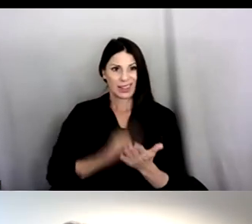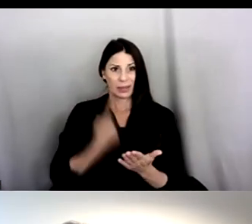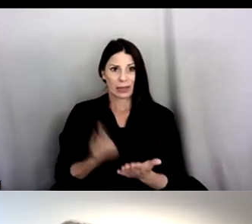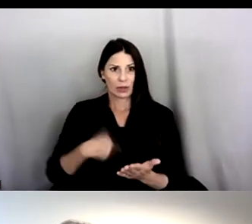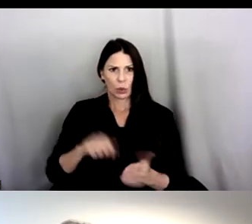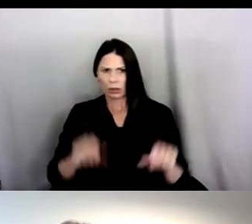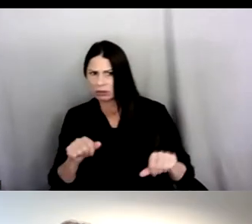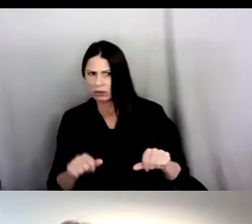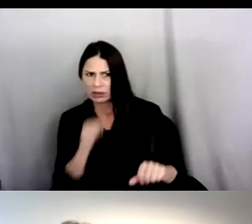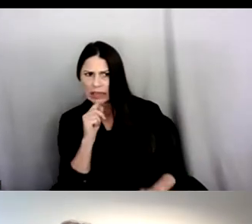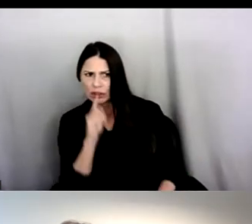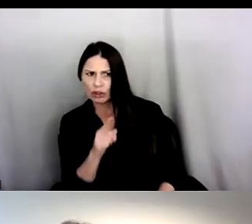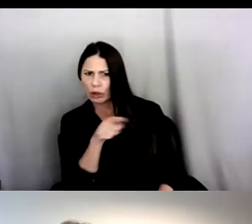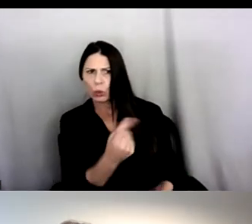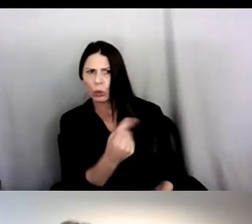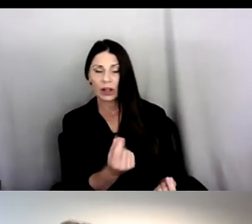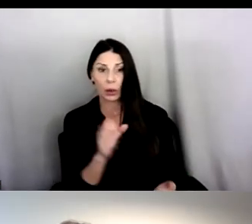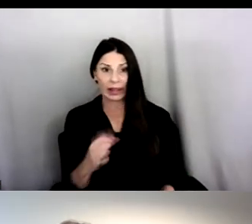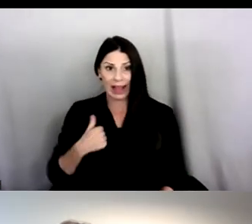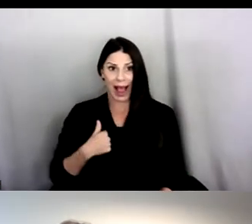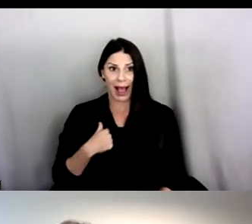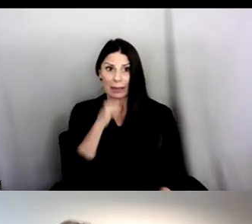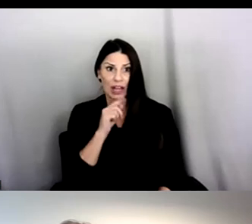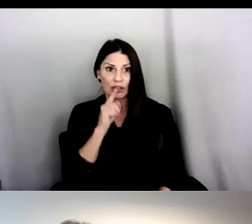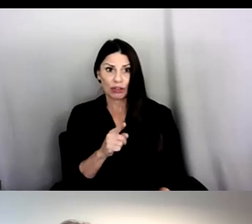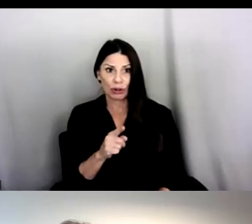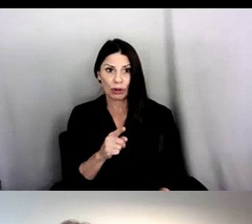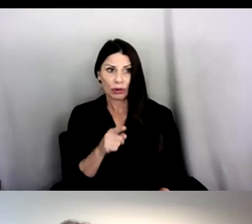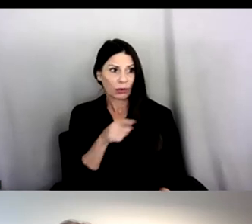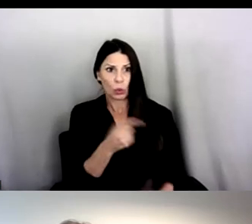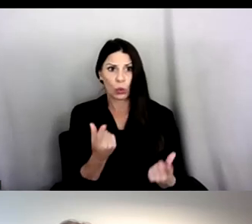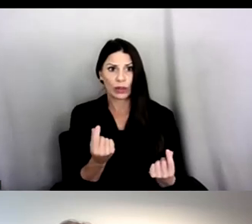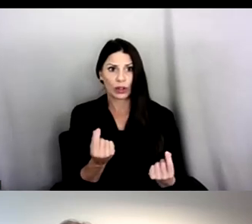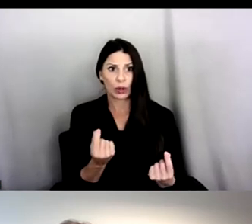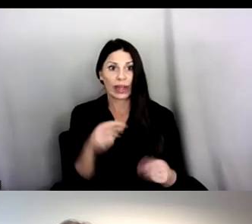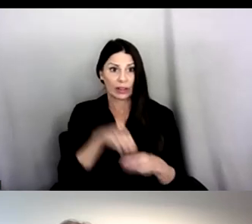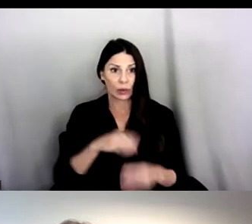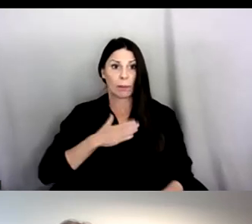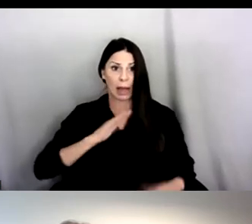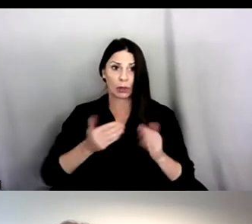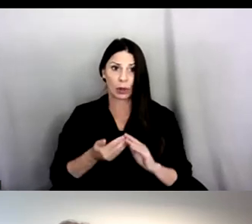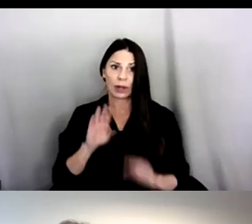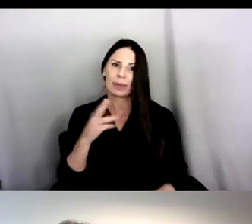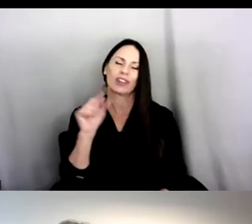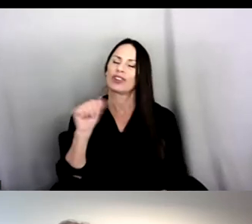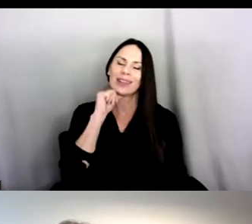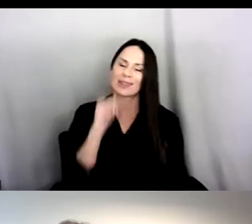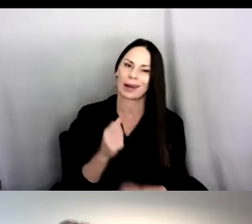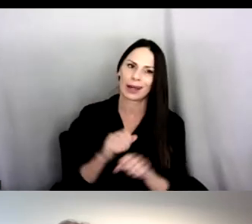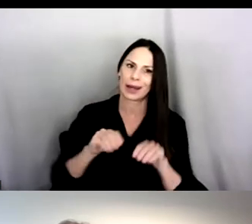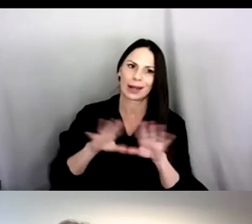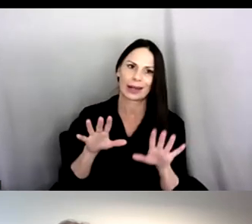I'm not sure and they're in my community, the BHA definitely isn't getting a clear picture. So I just wanted to throw that out